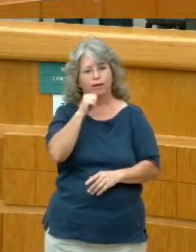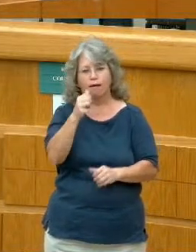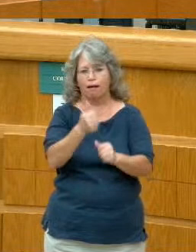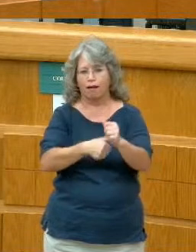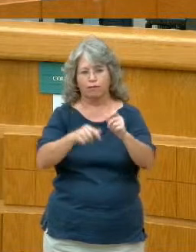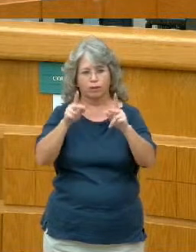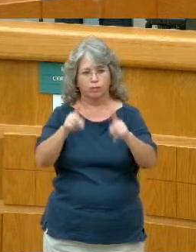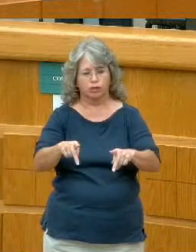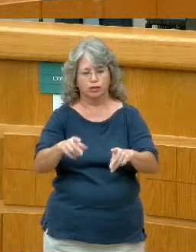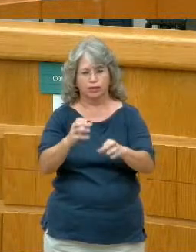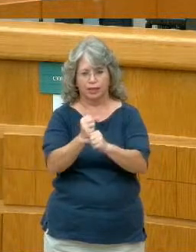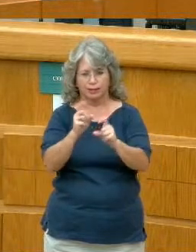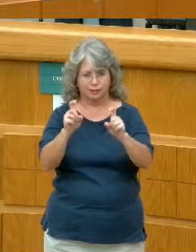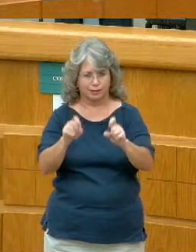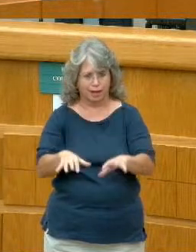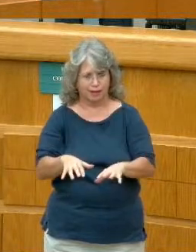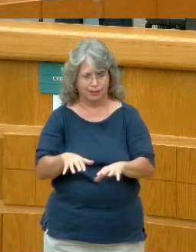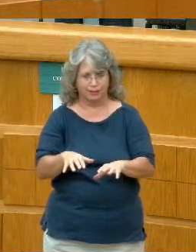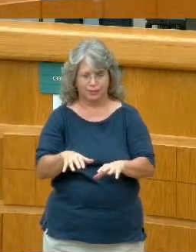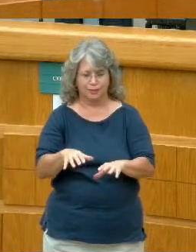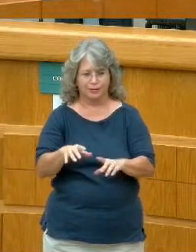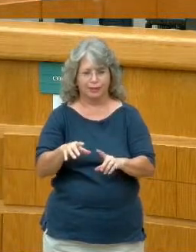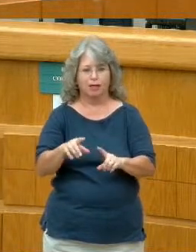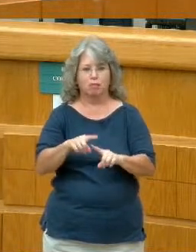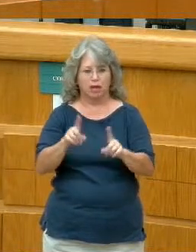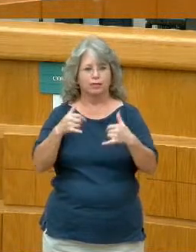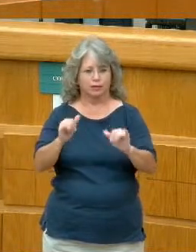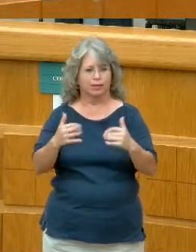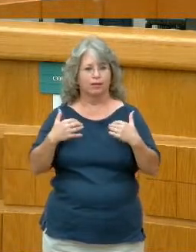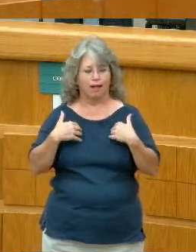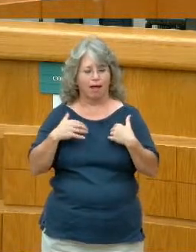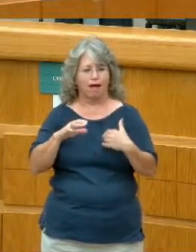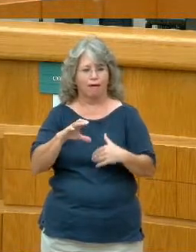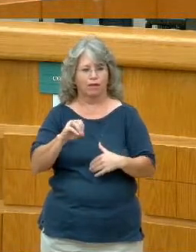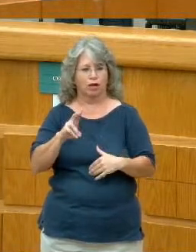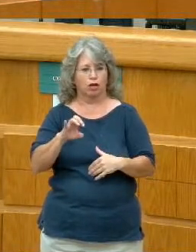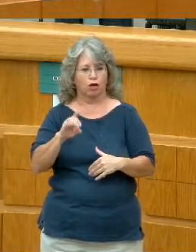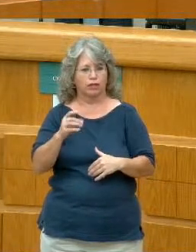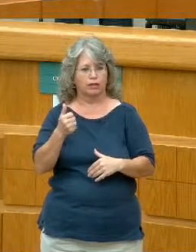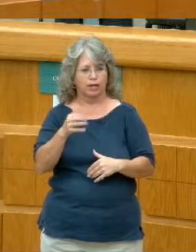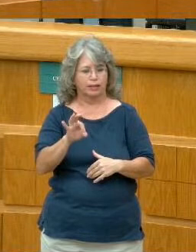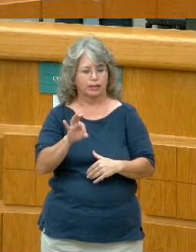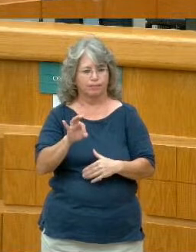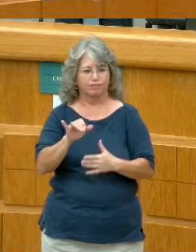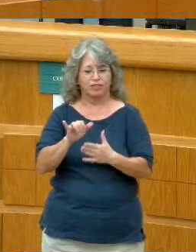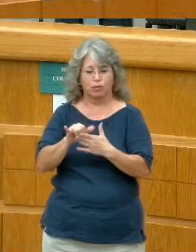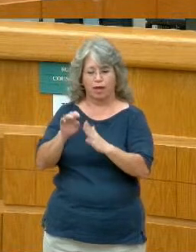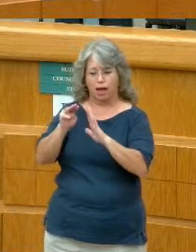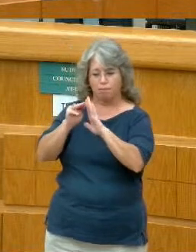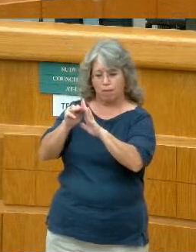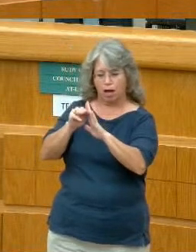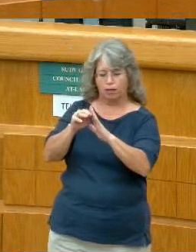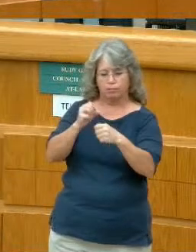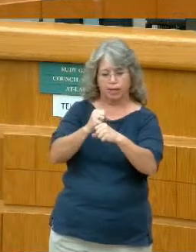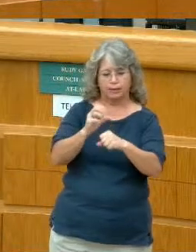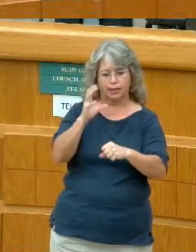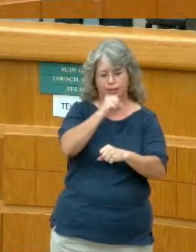gets a test when they get COVID-19. And so that model makes an estimate of